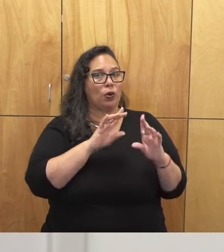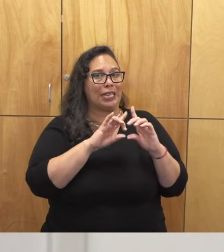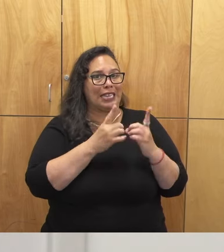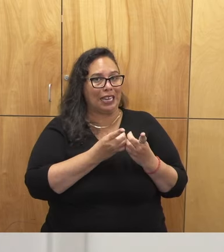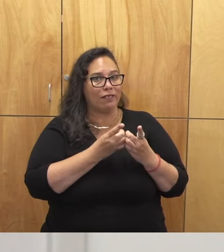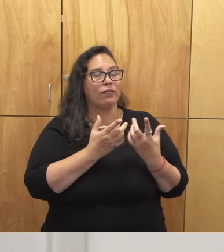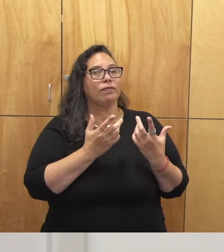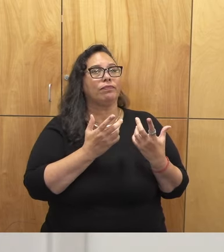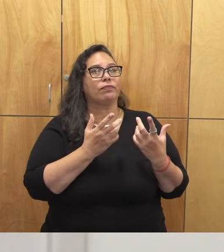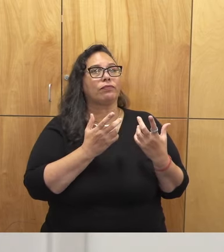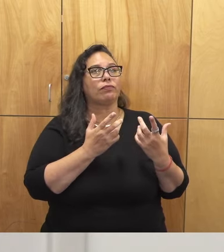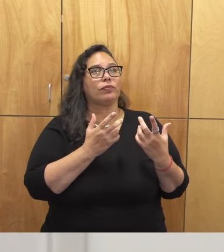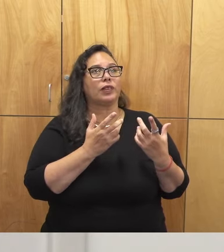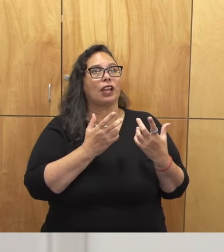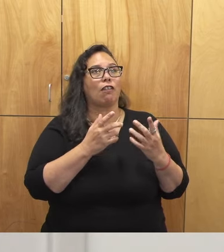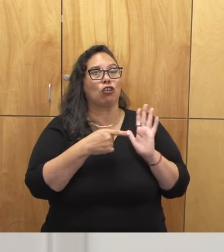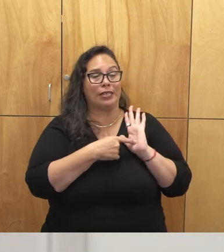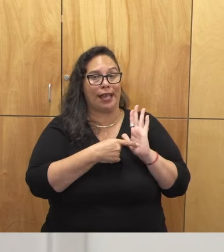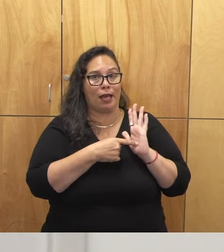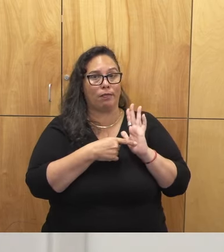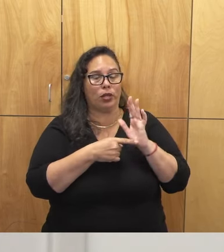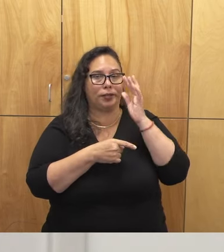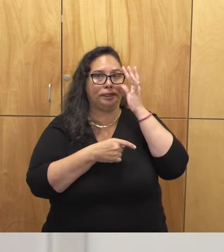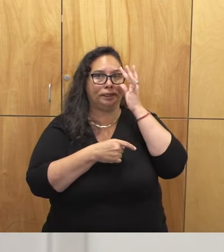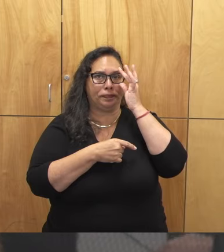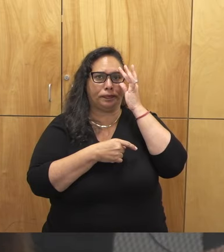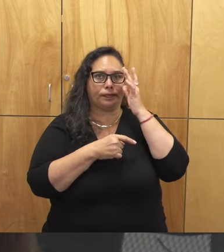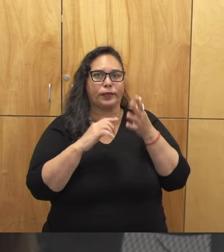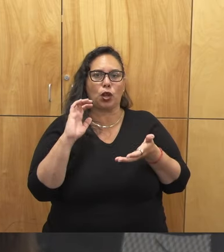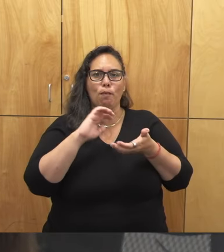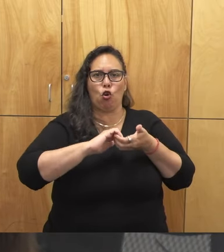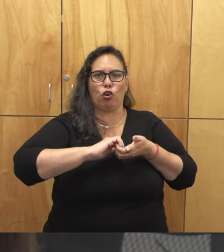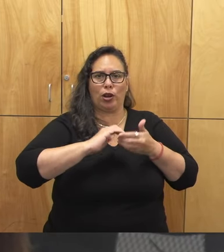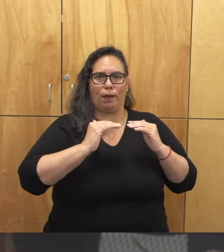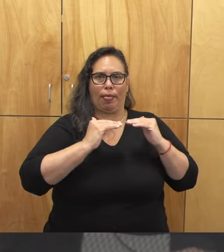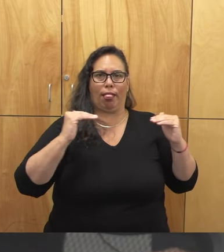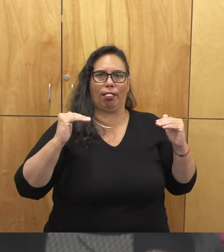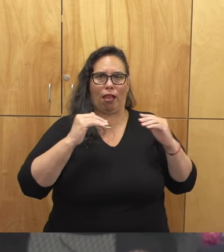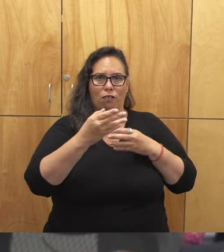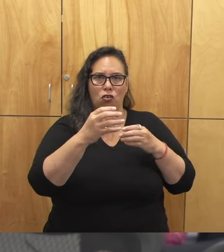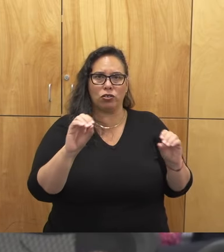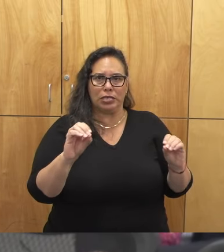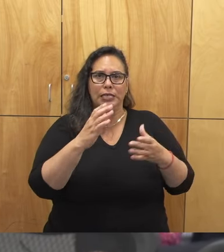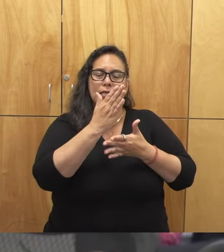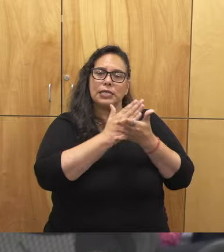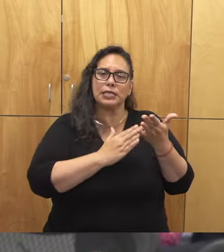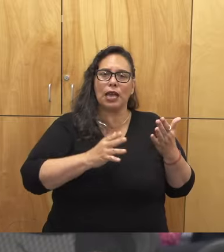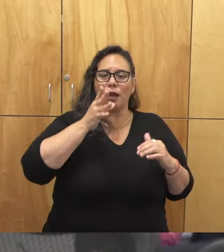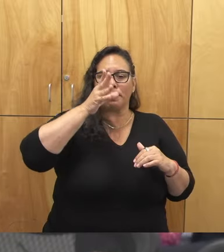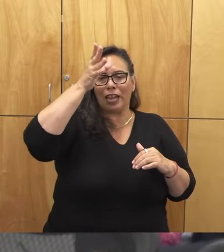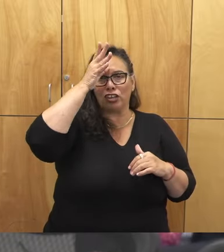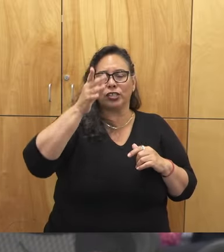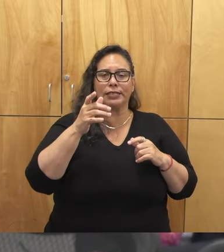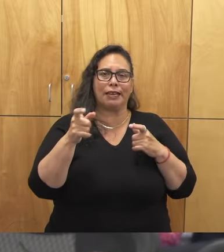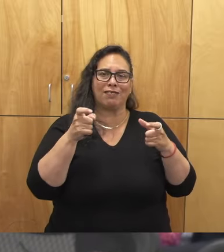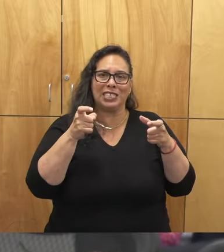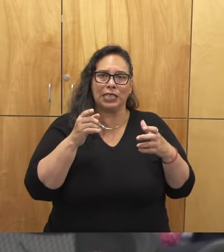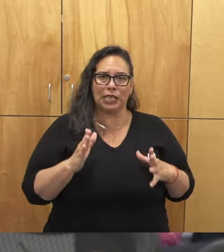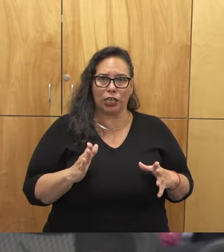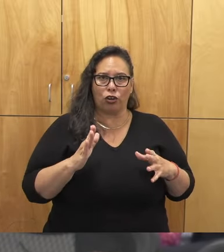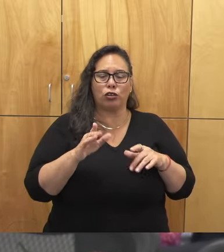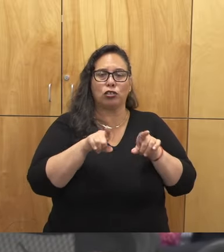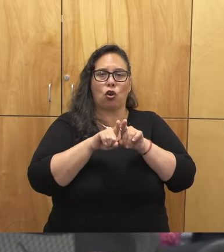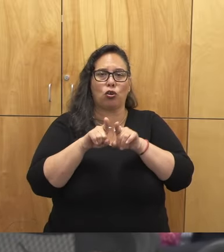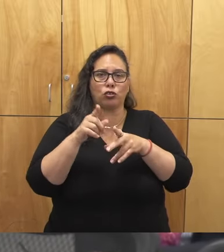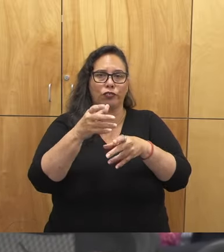departments for example, some of the partnering with some of the level offices, some of our parent facilitators